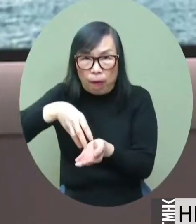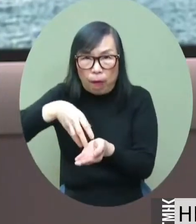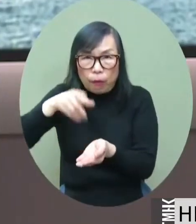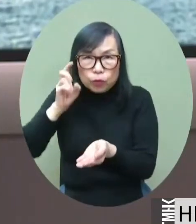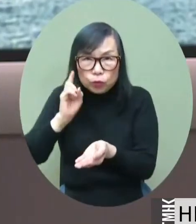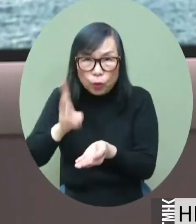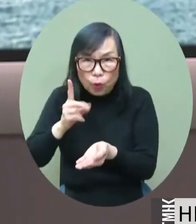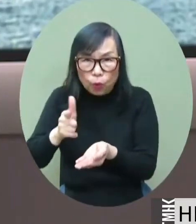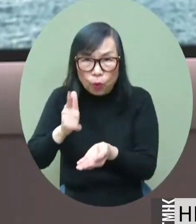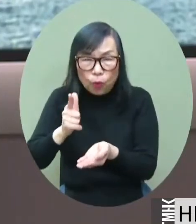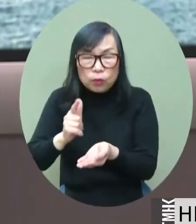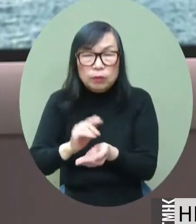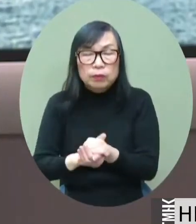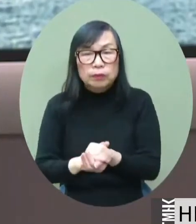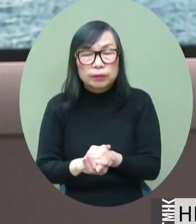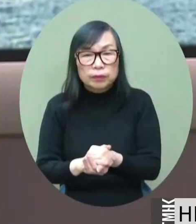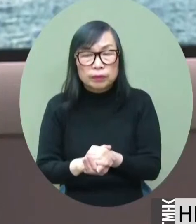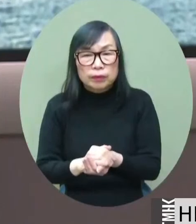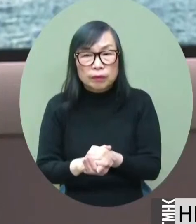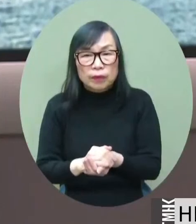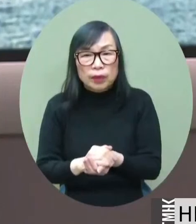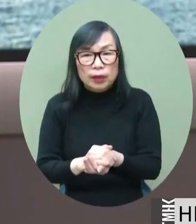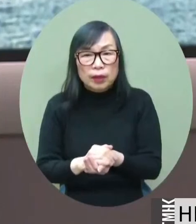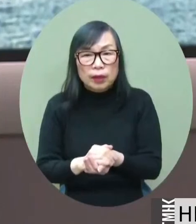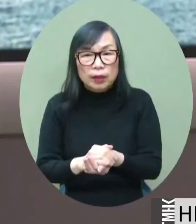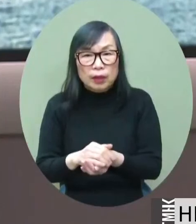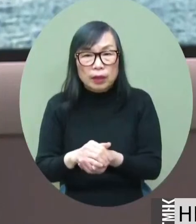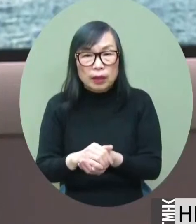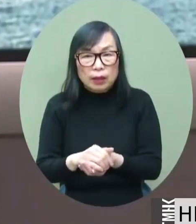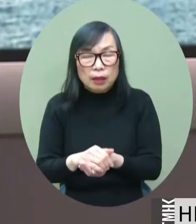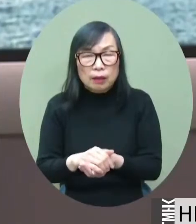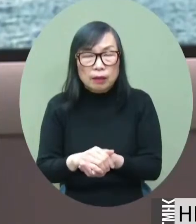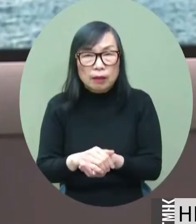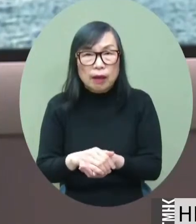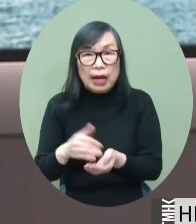weeks, and it was painful.